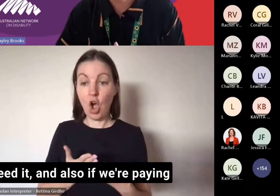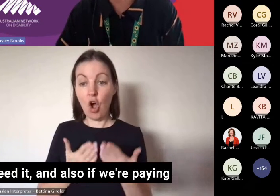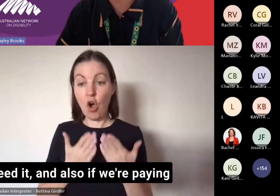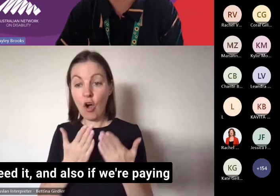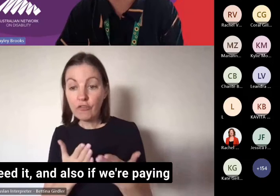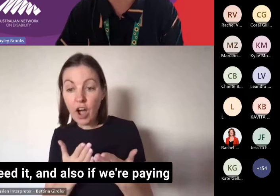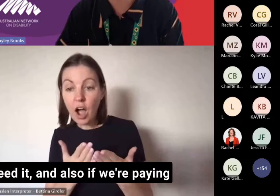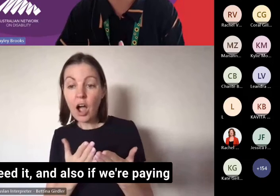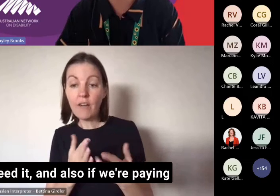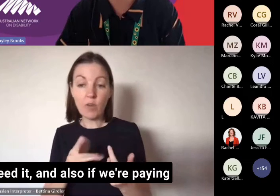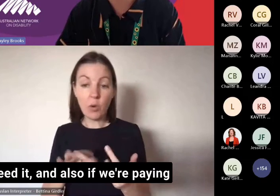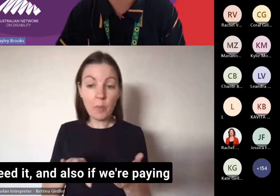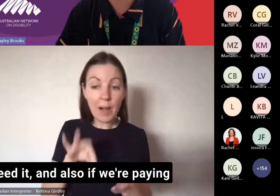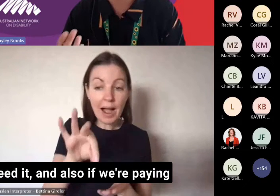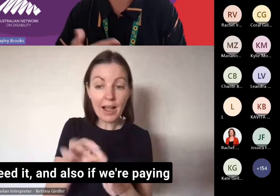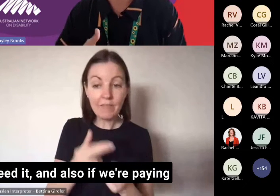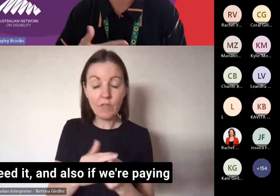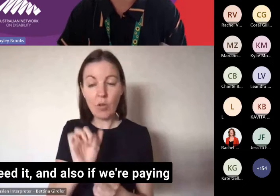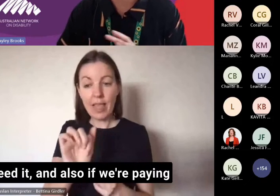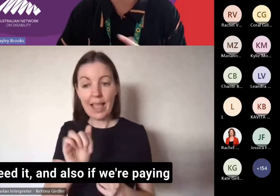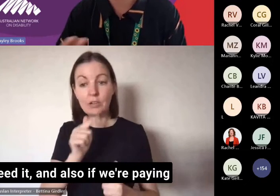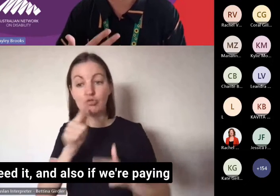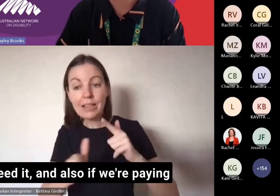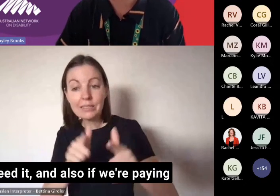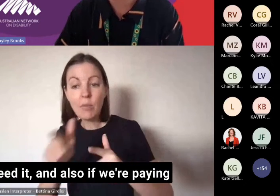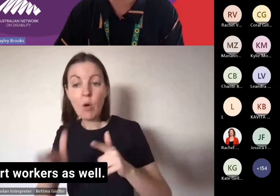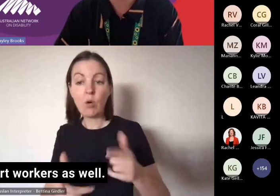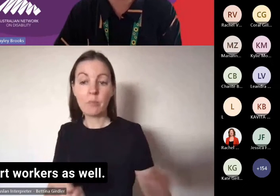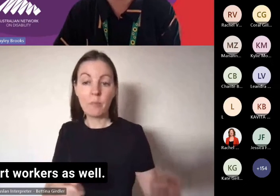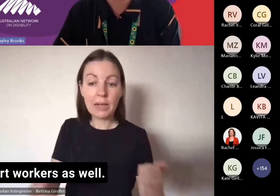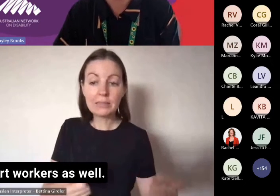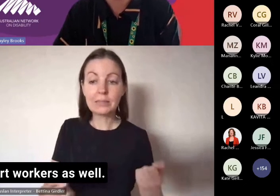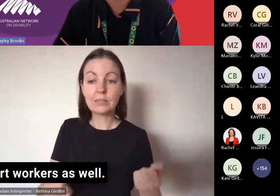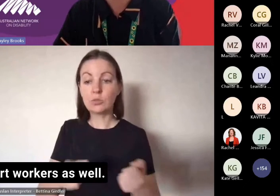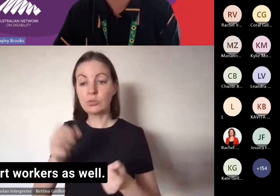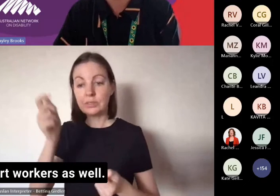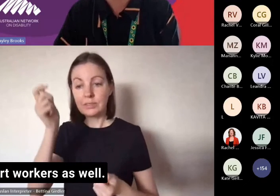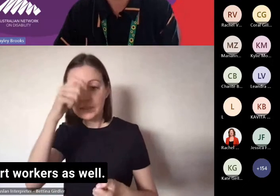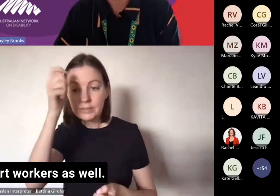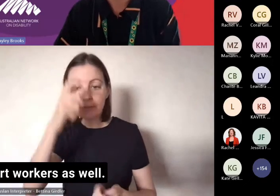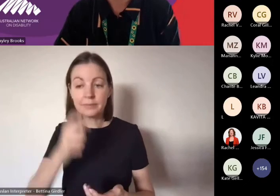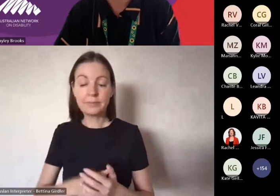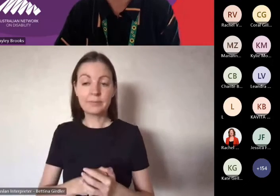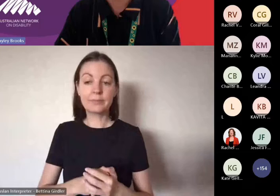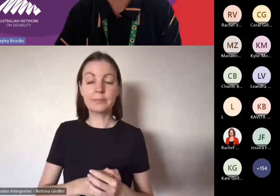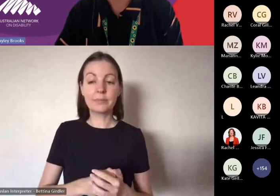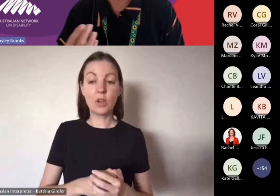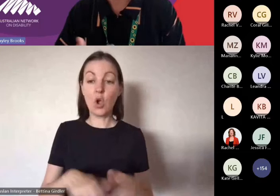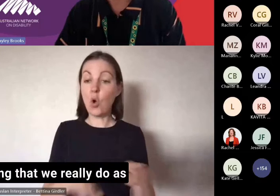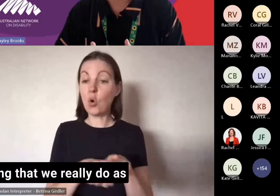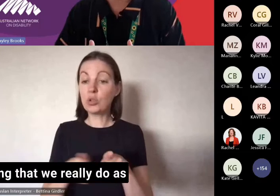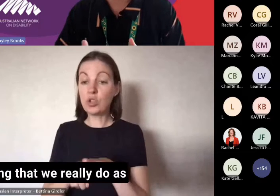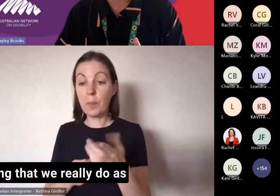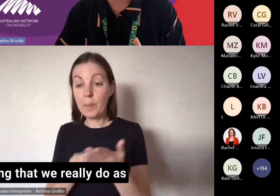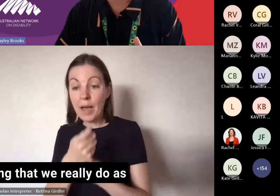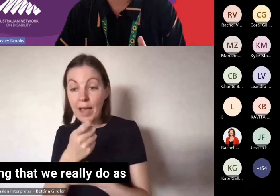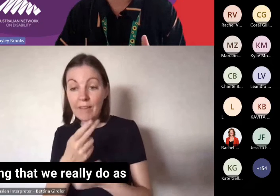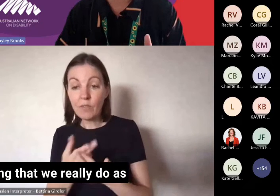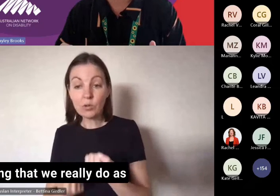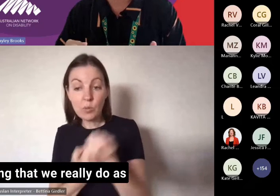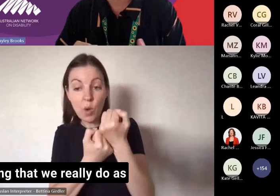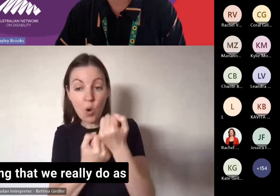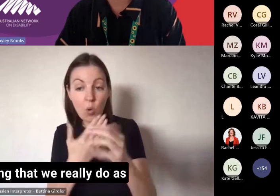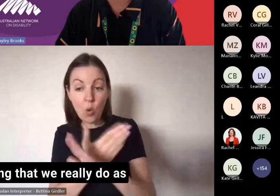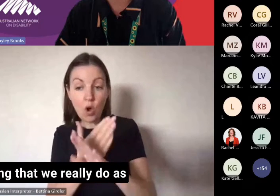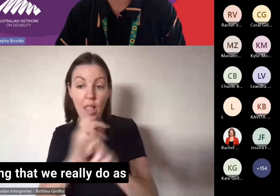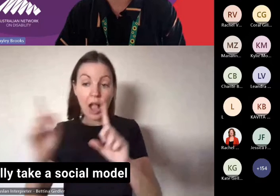of transport if people need it, and also if we're paying for support workers as well. The other thing